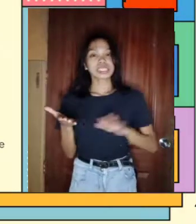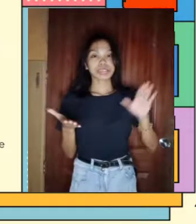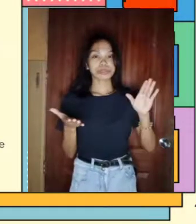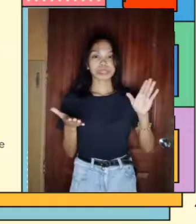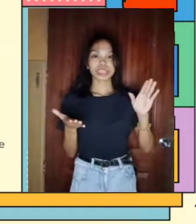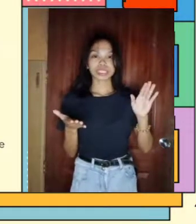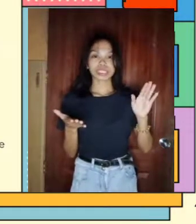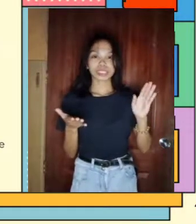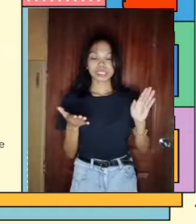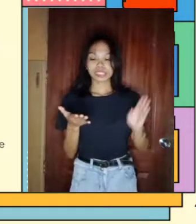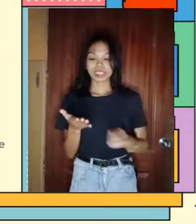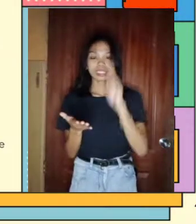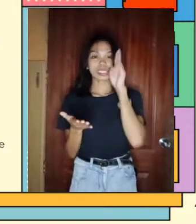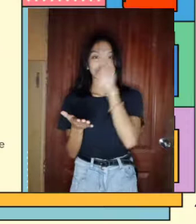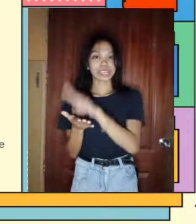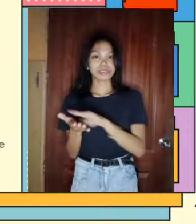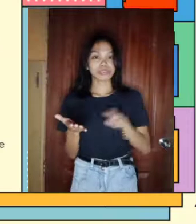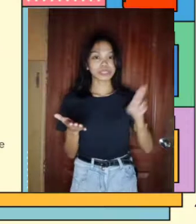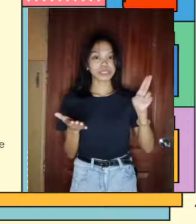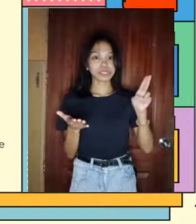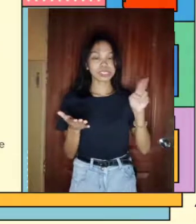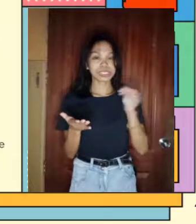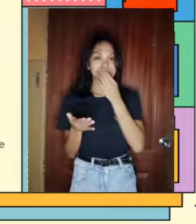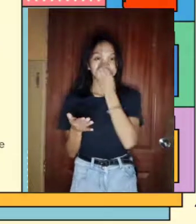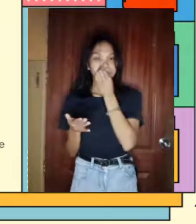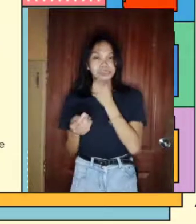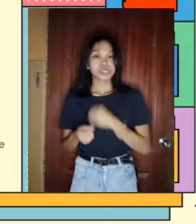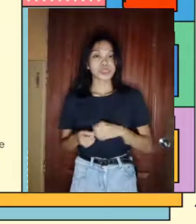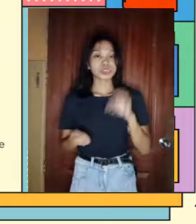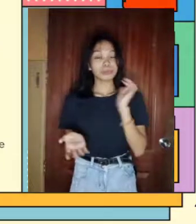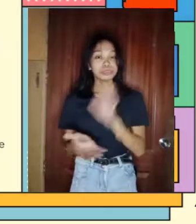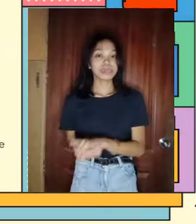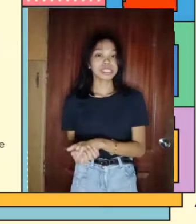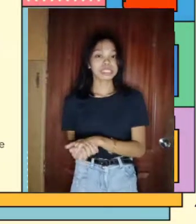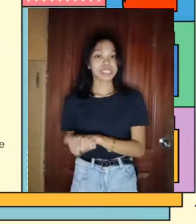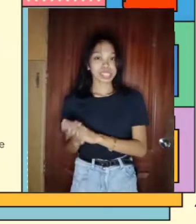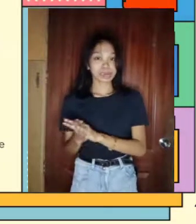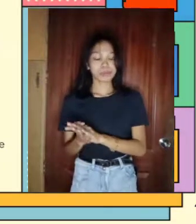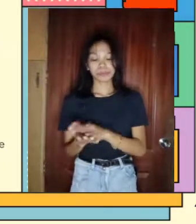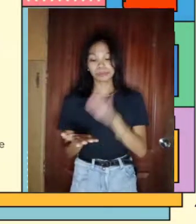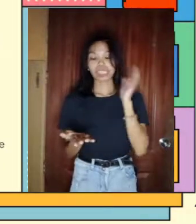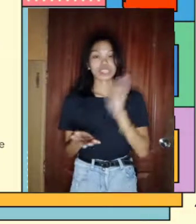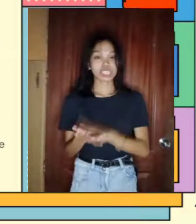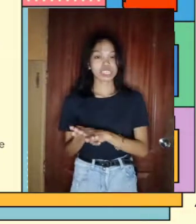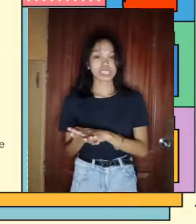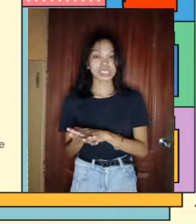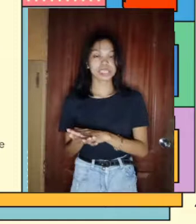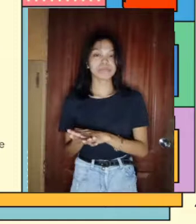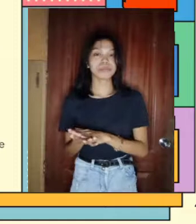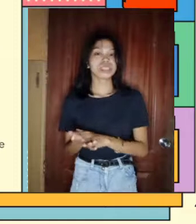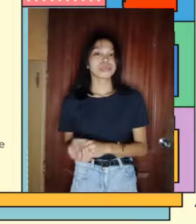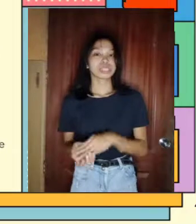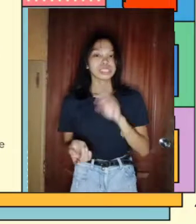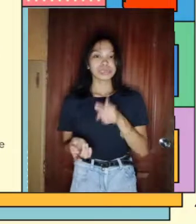is the sign for college. This is the sign for university. So the movement is the same, the location is the